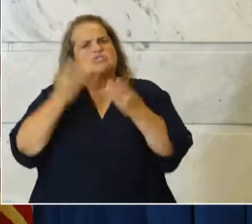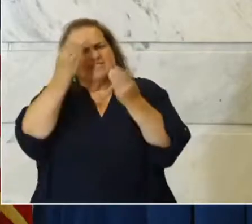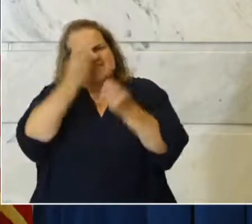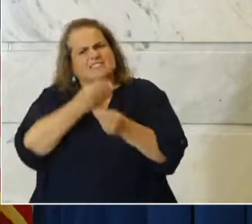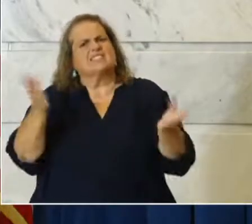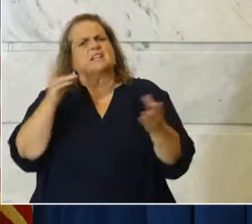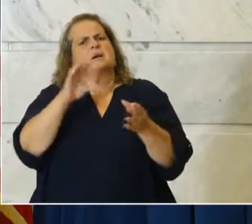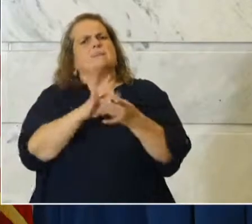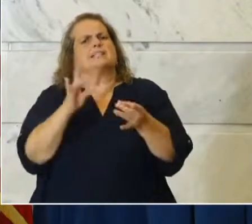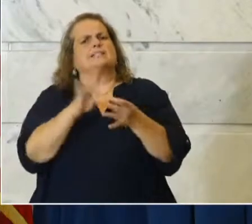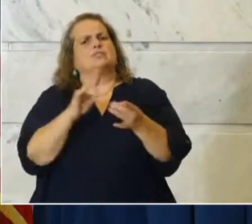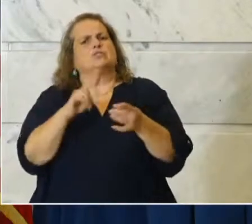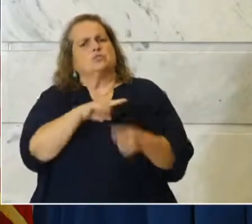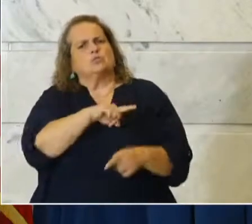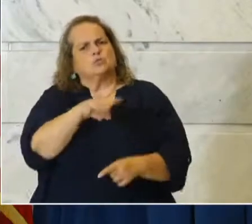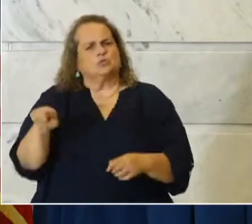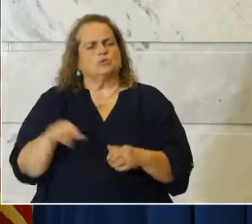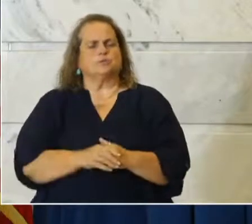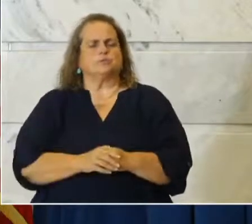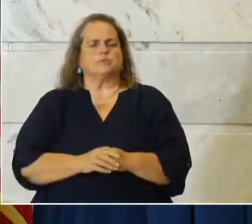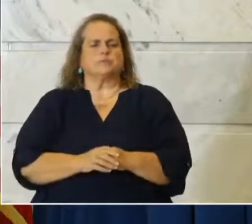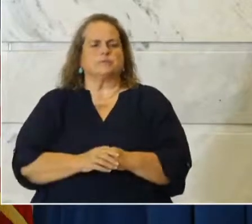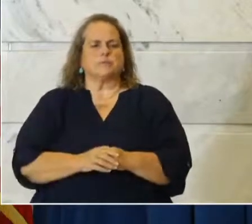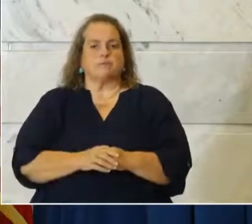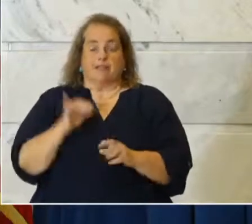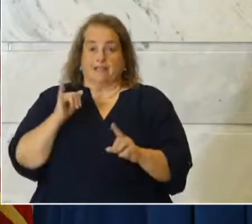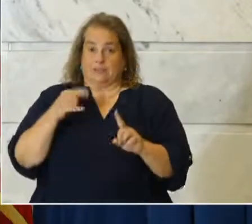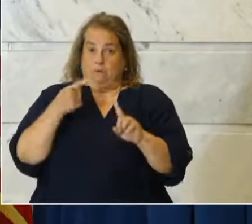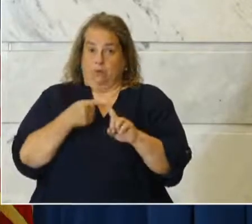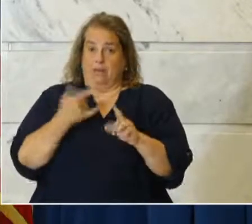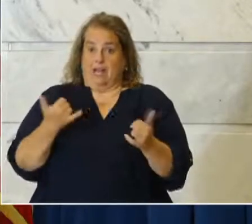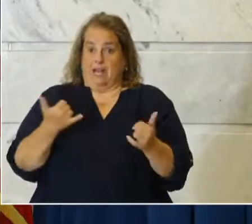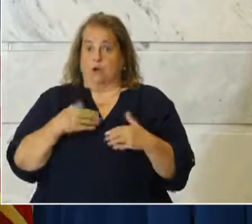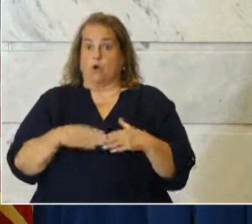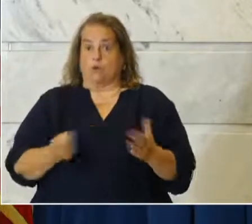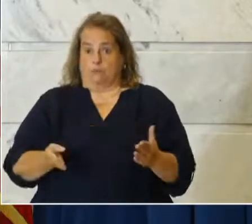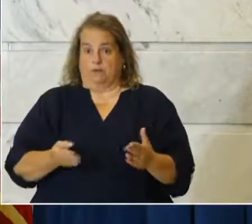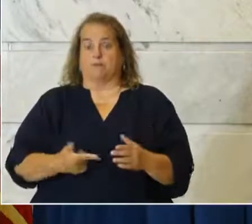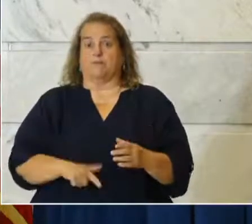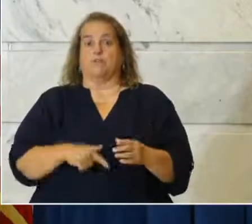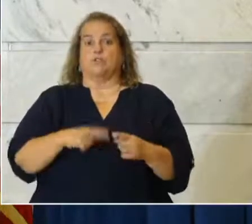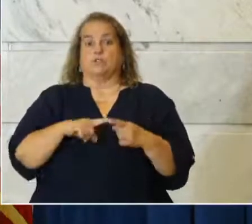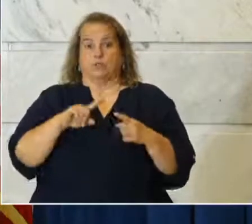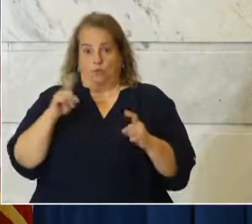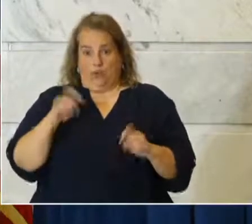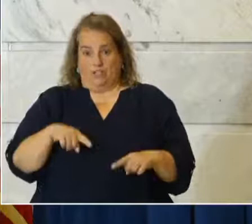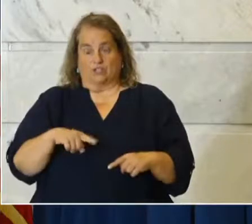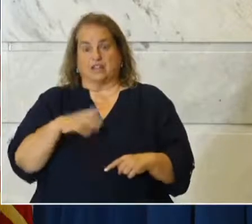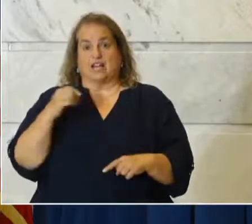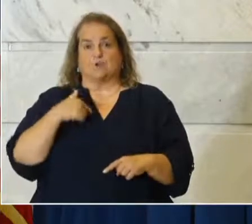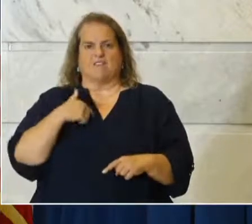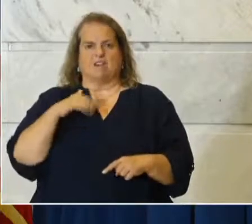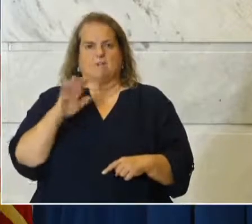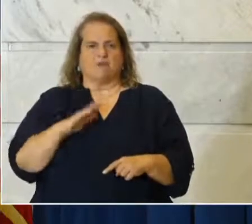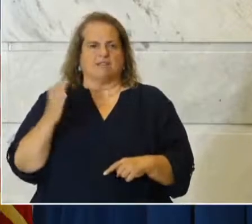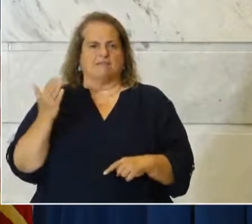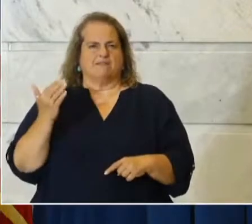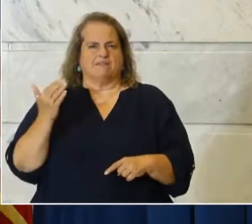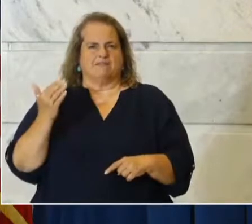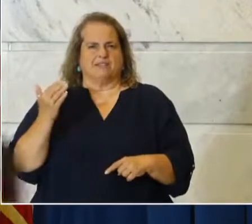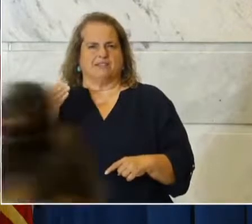out there early on it. At this point, we will open it up for questions. We got about